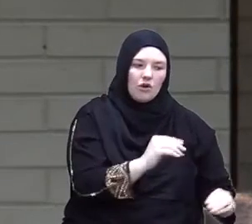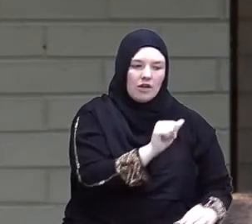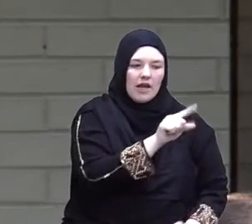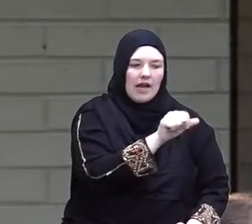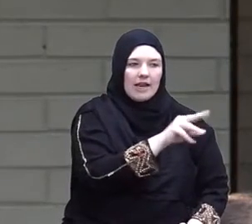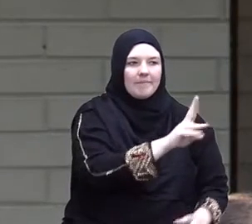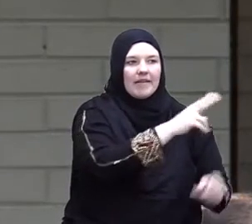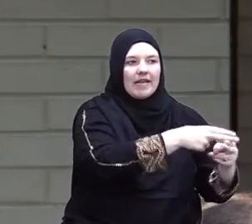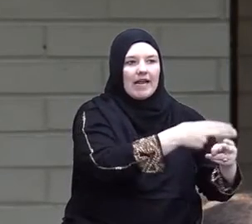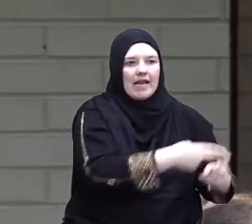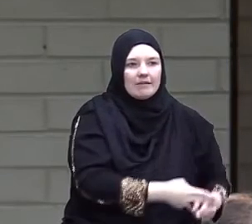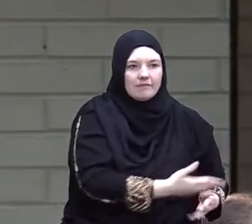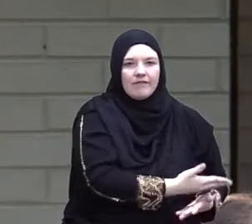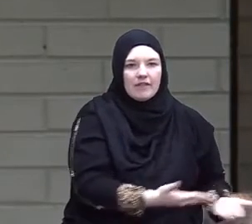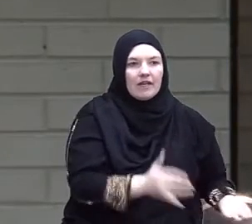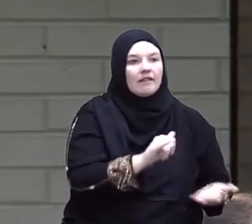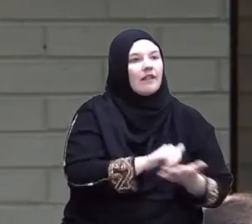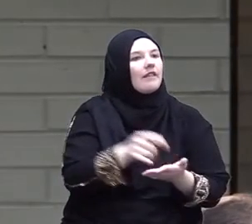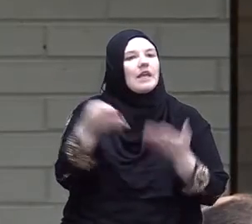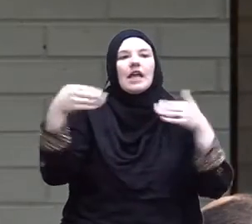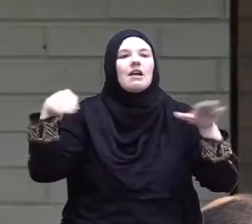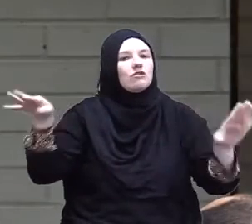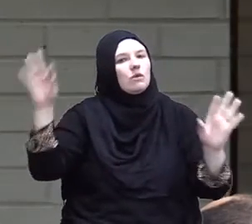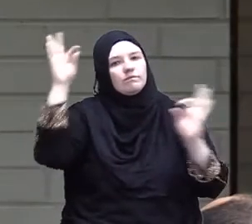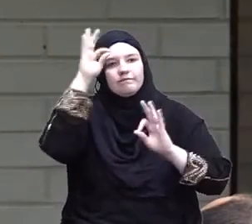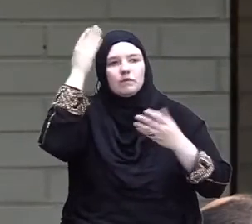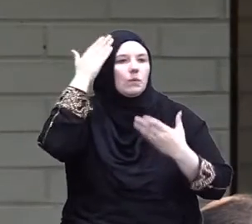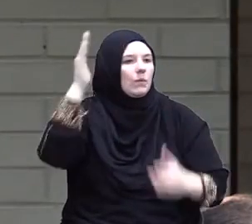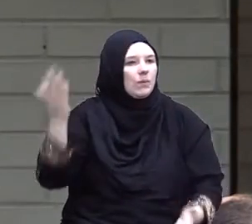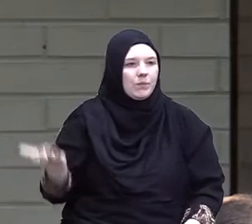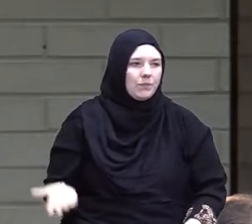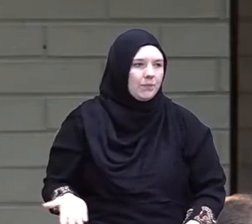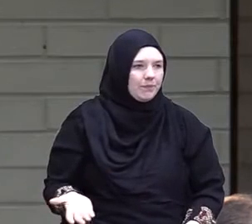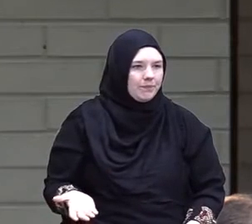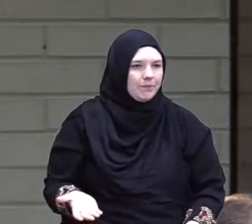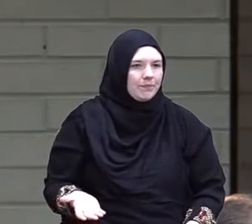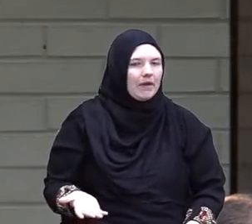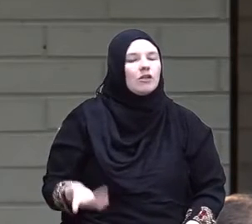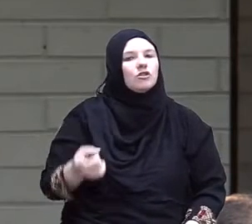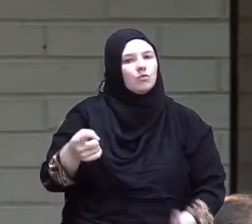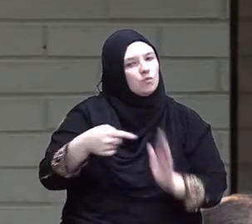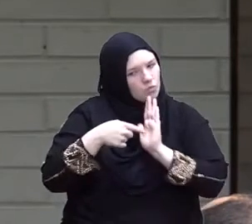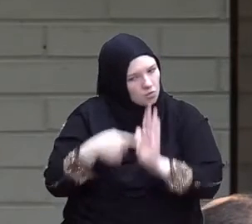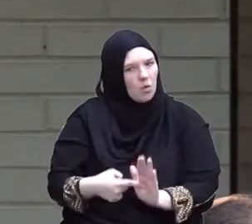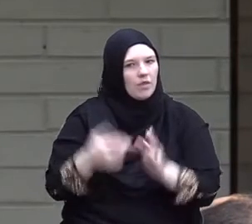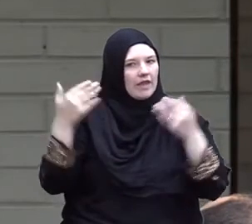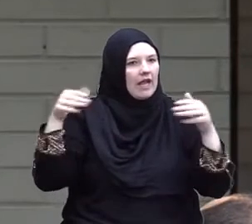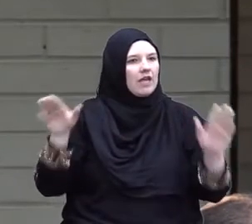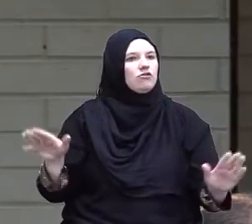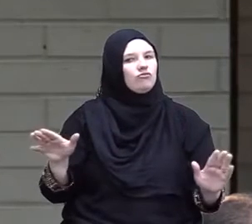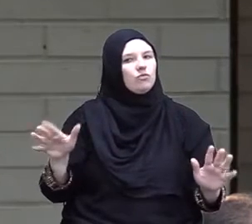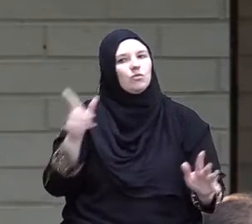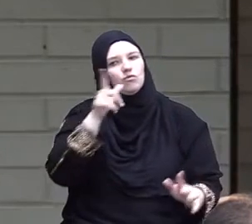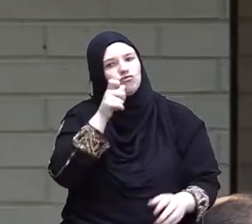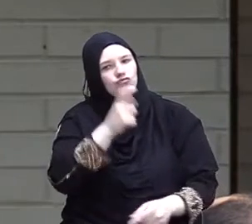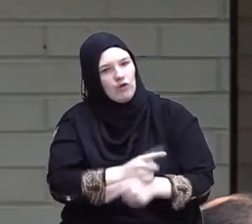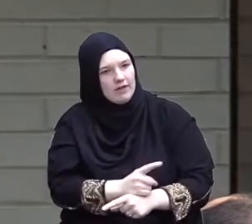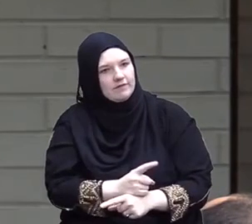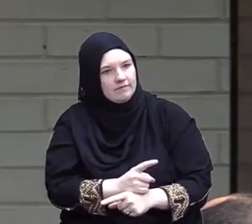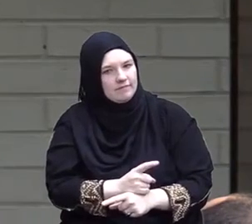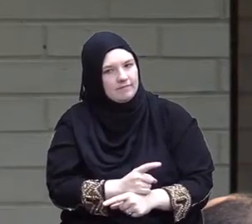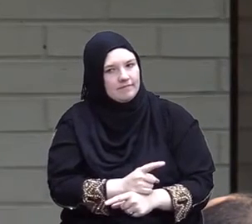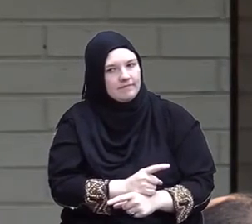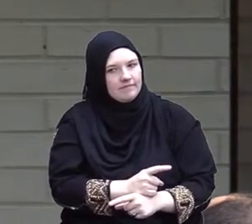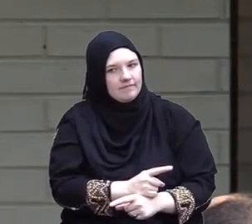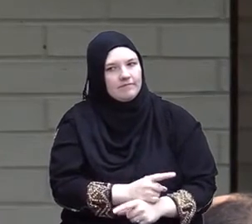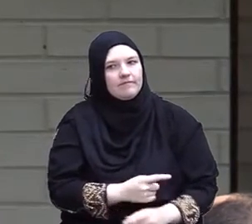of things that He did not teach them, to put them in place and to